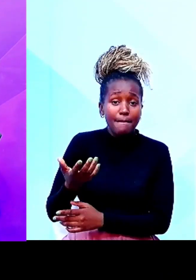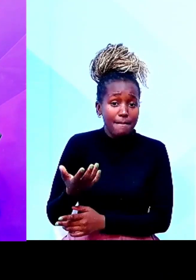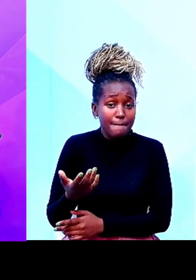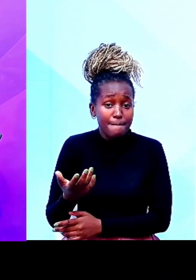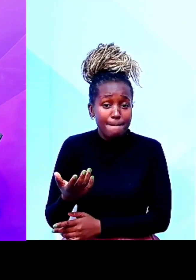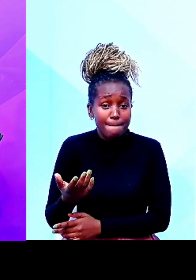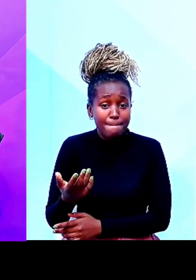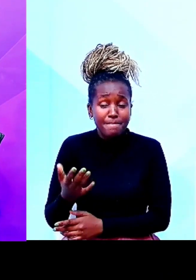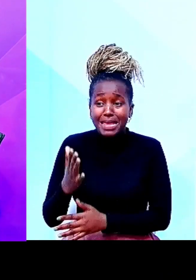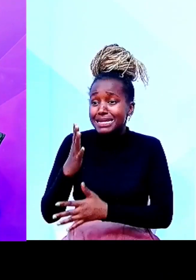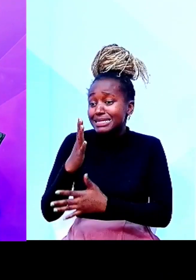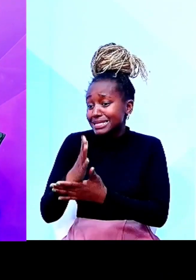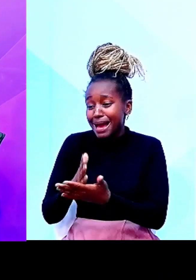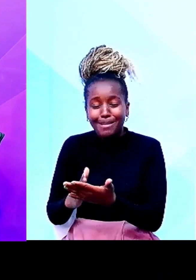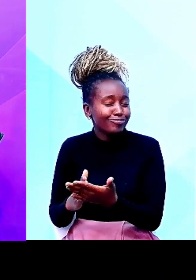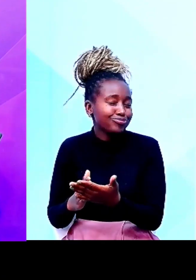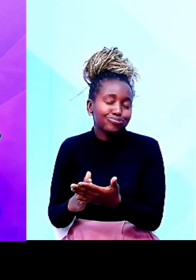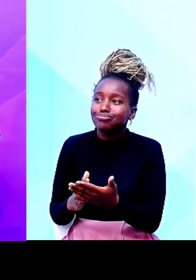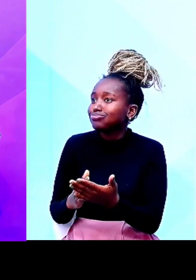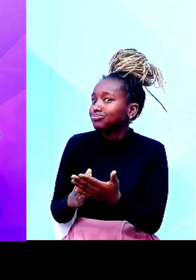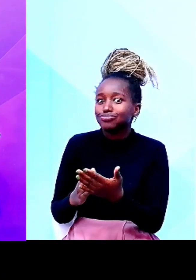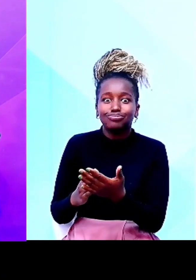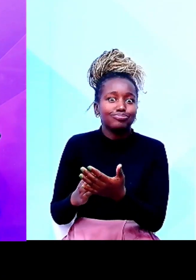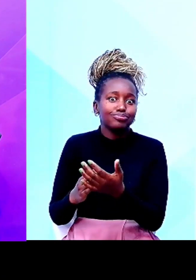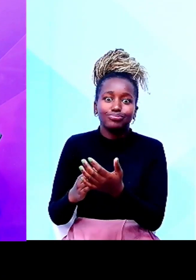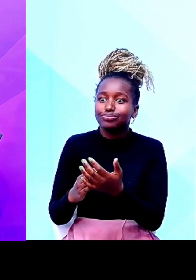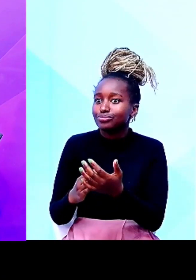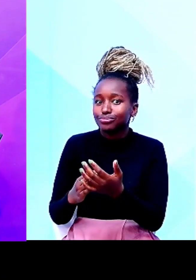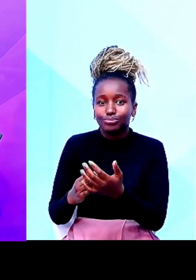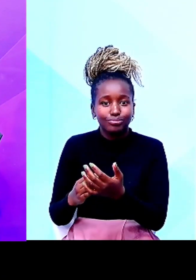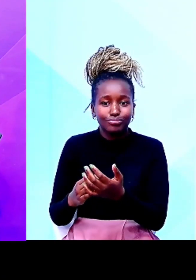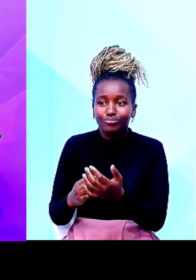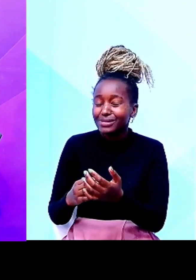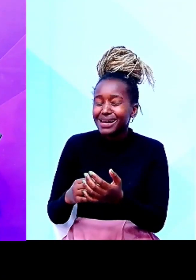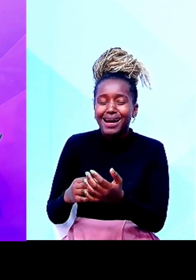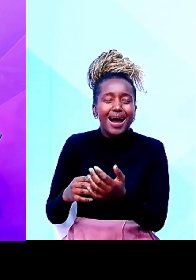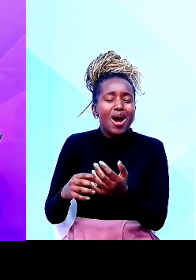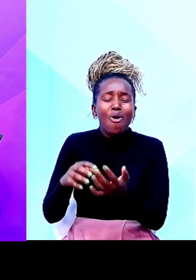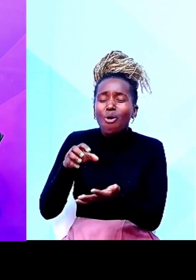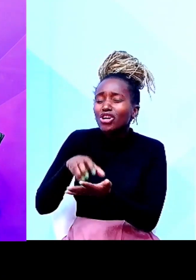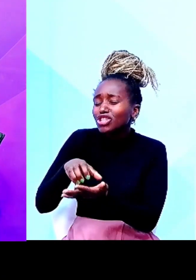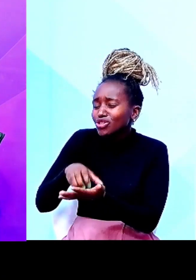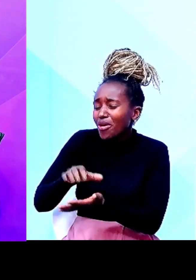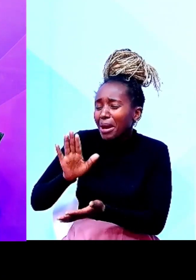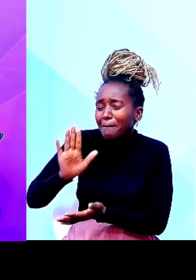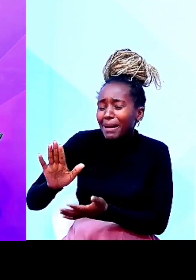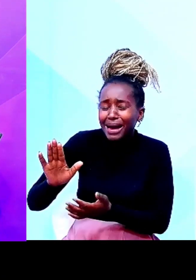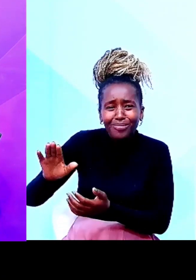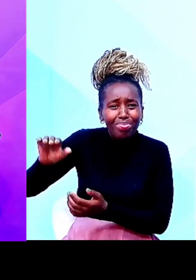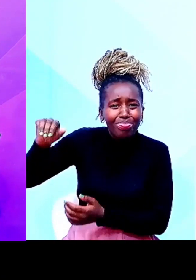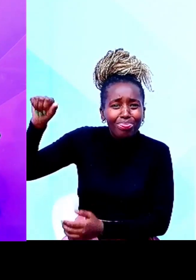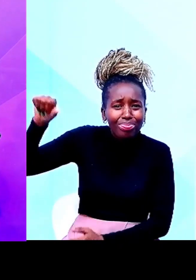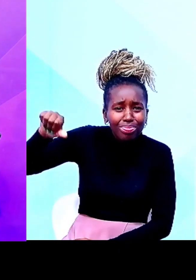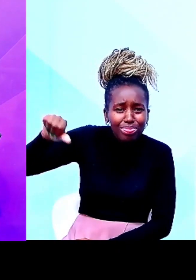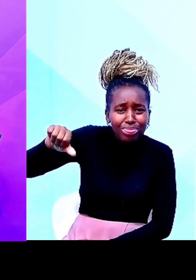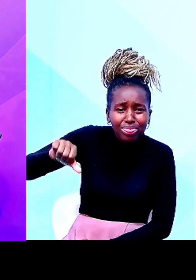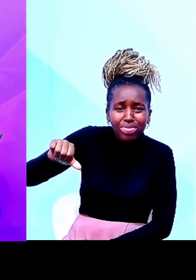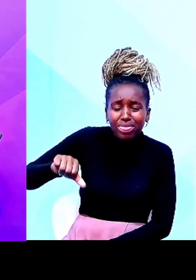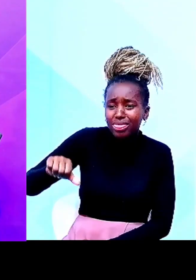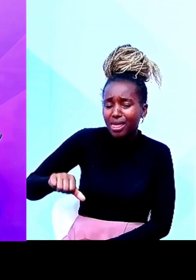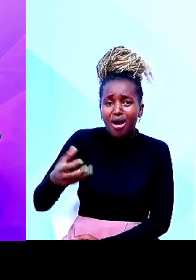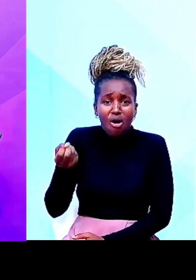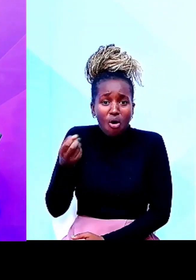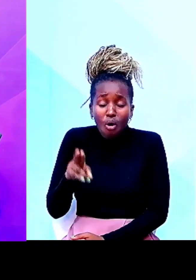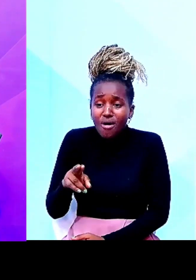living in having a severe condition that they are unable to work efficiently